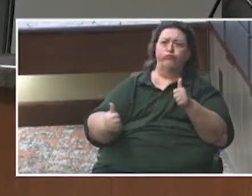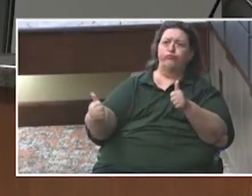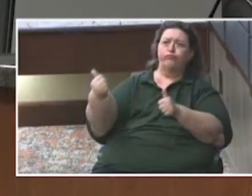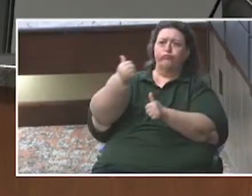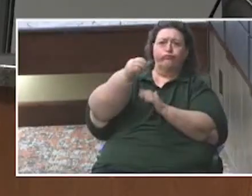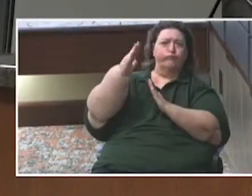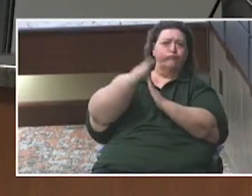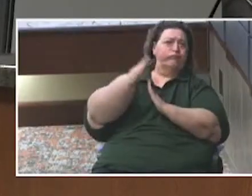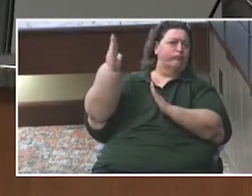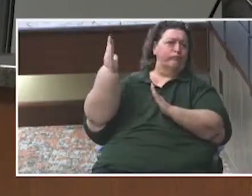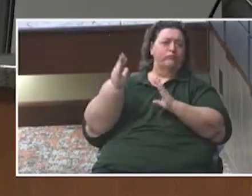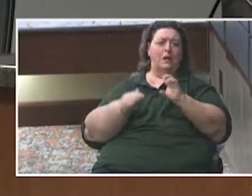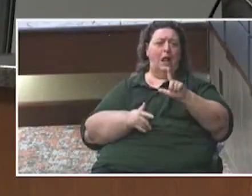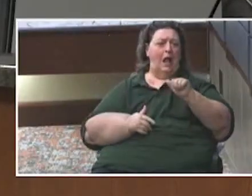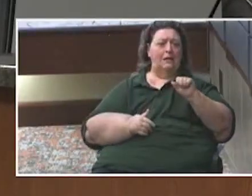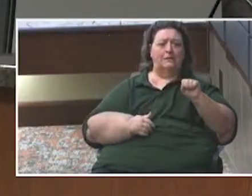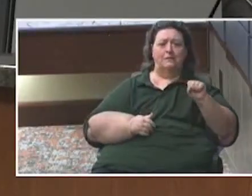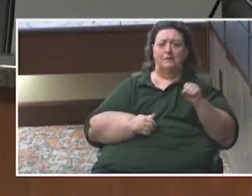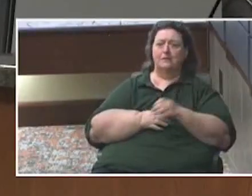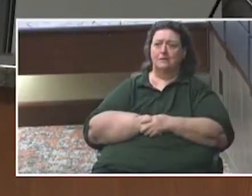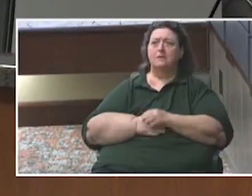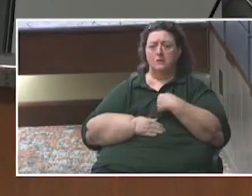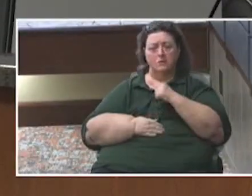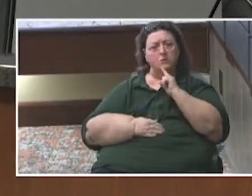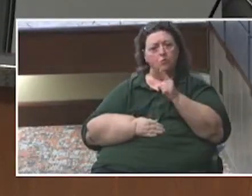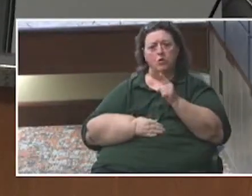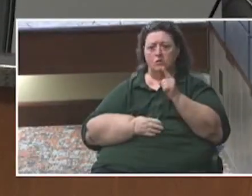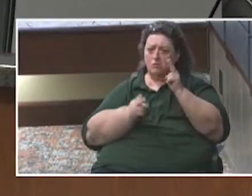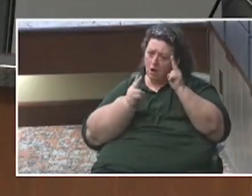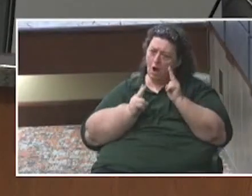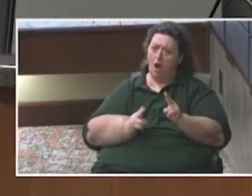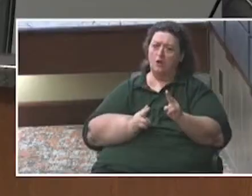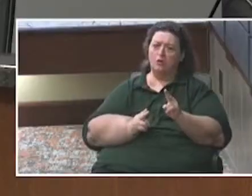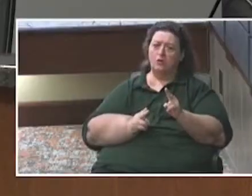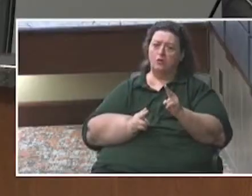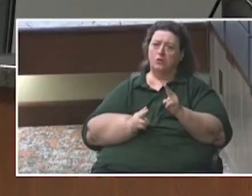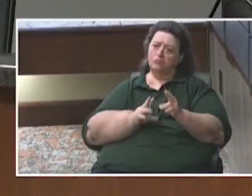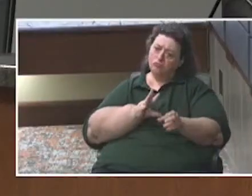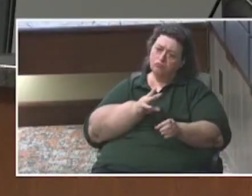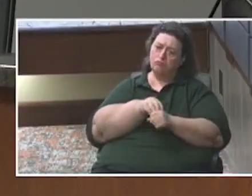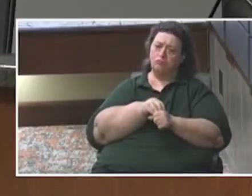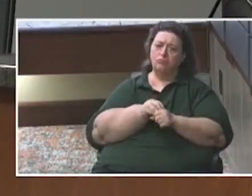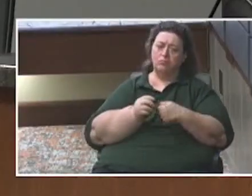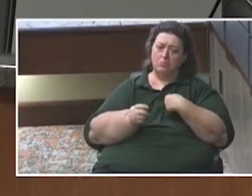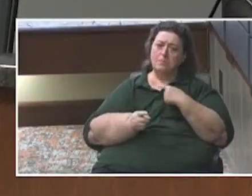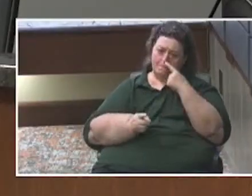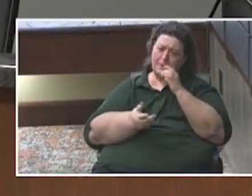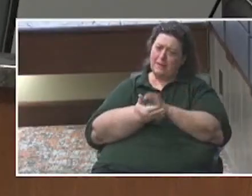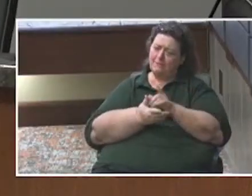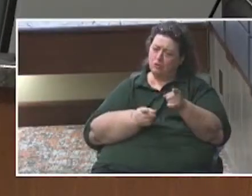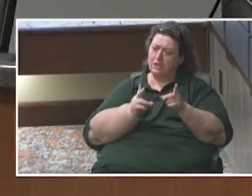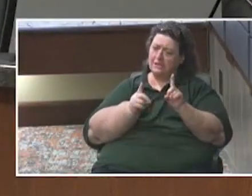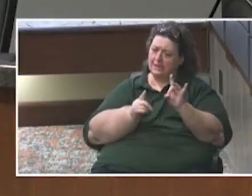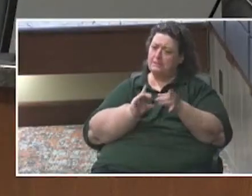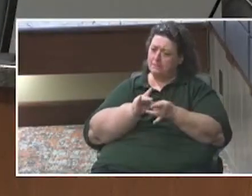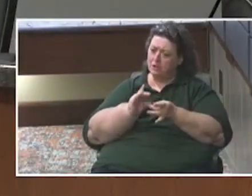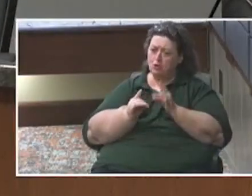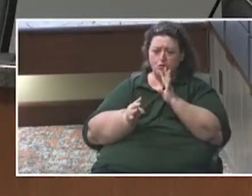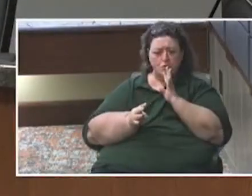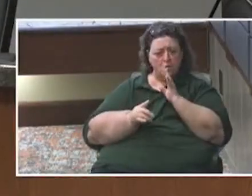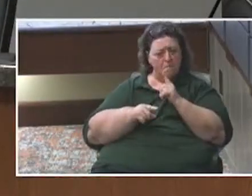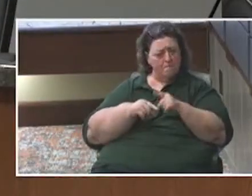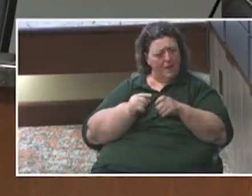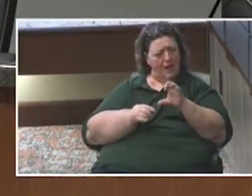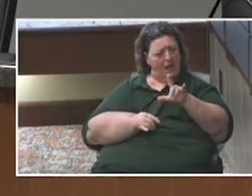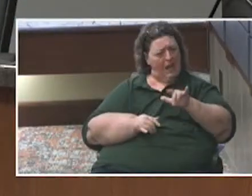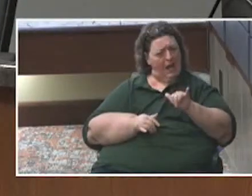things. And I am honored to take part in it, and I believe she mentioned sending a flag that flew over the